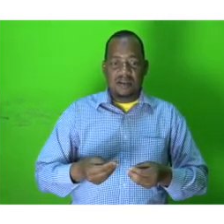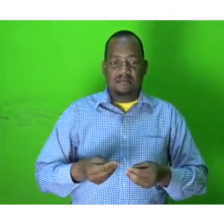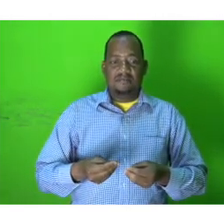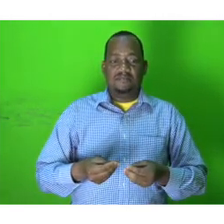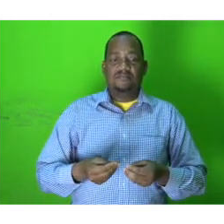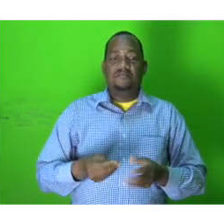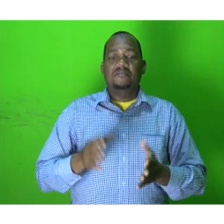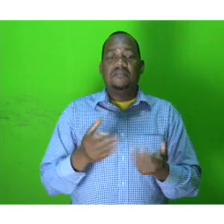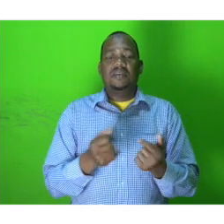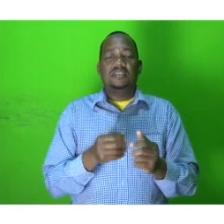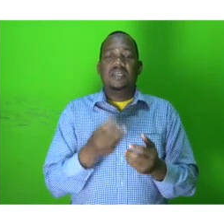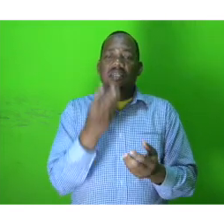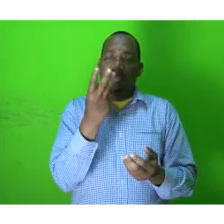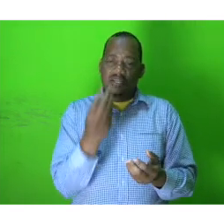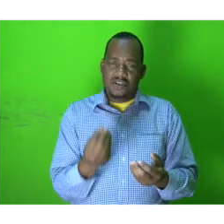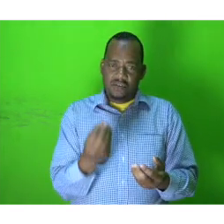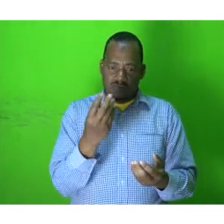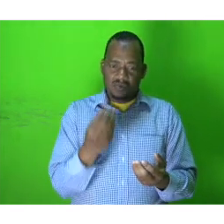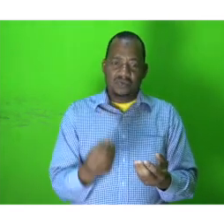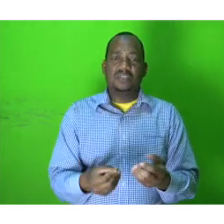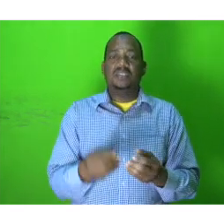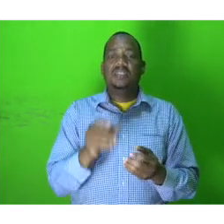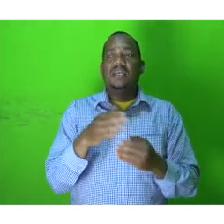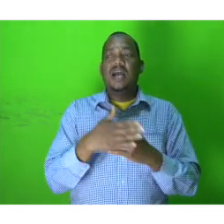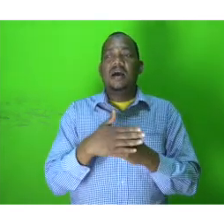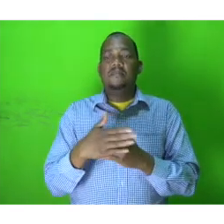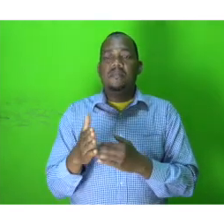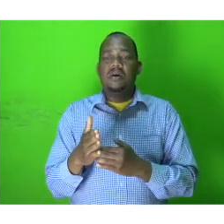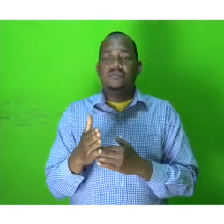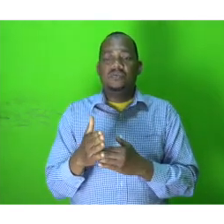the amount on the account holder,